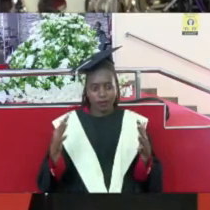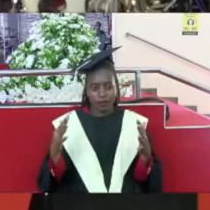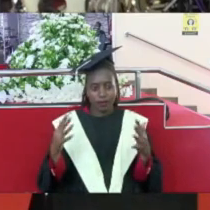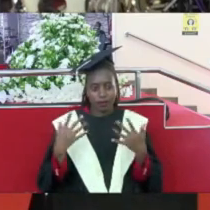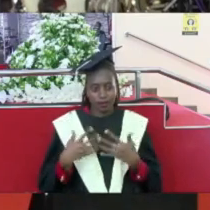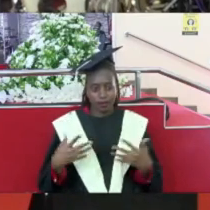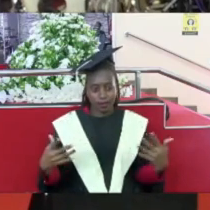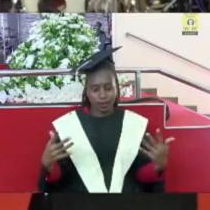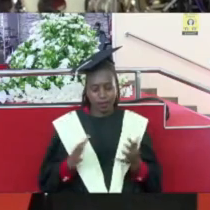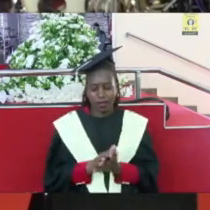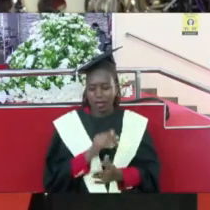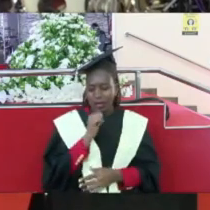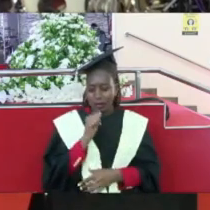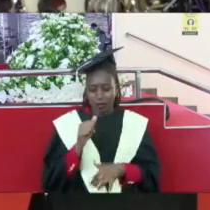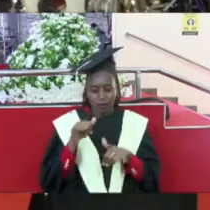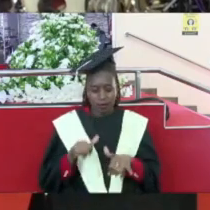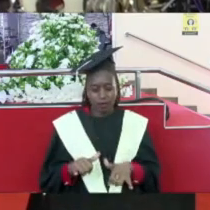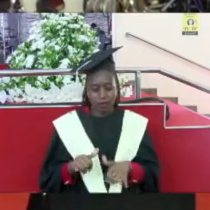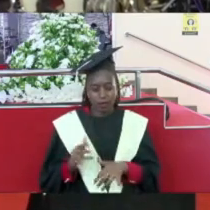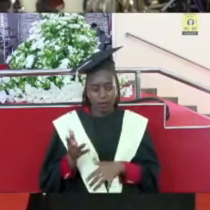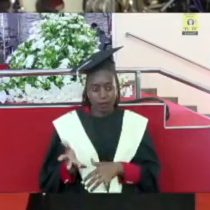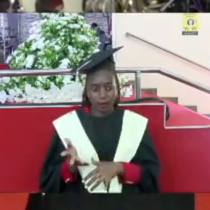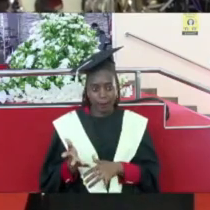Don't spare any.